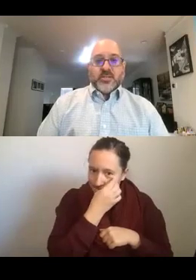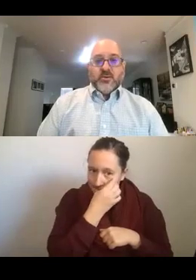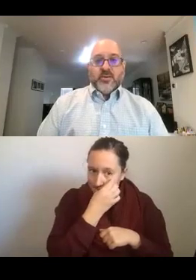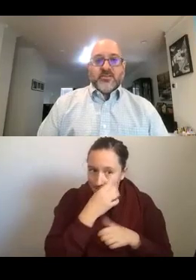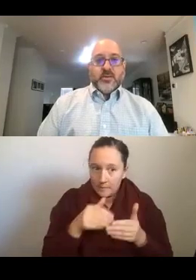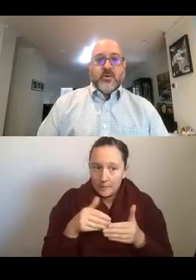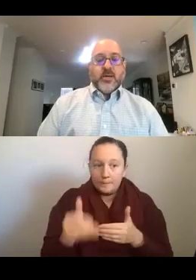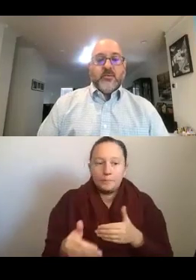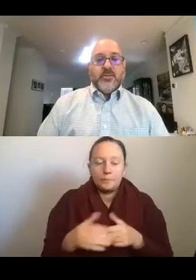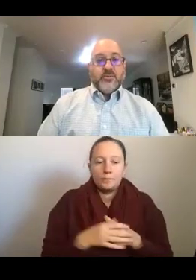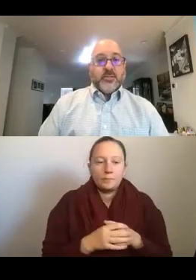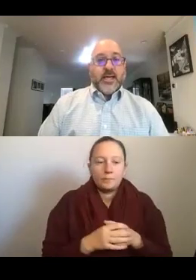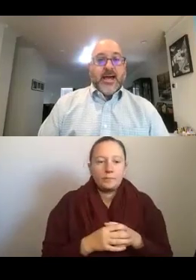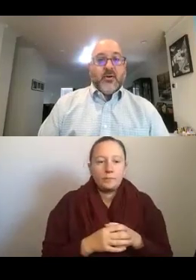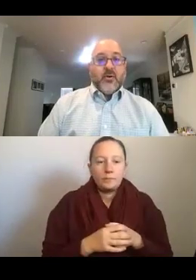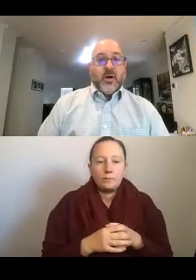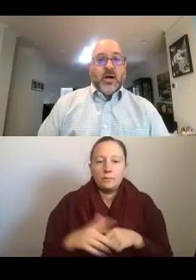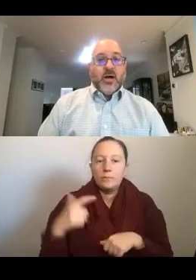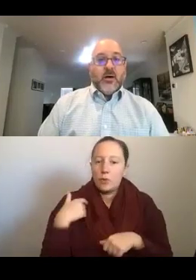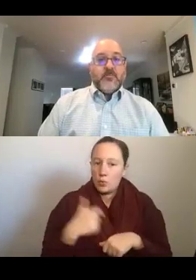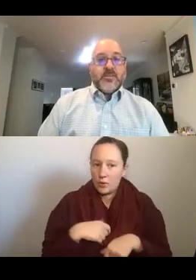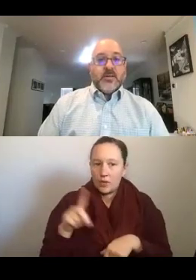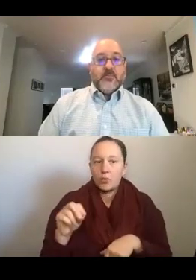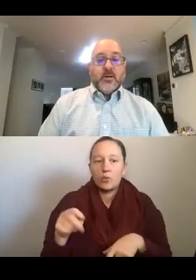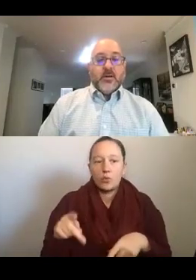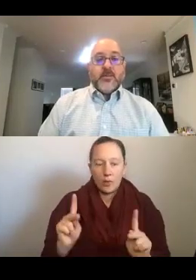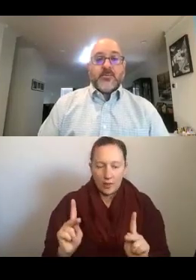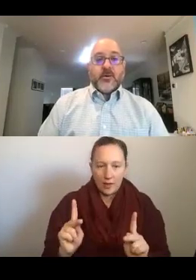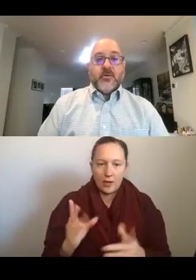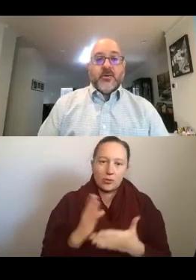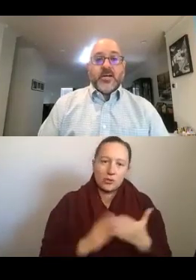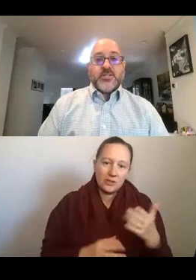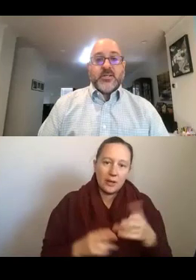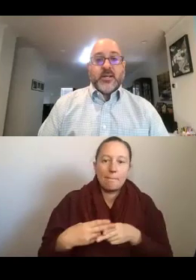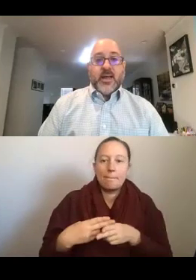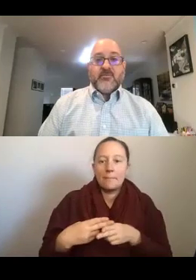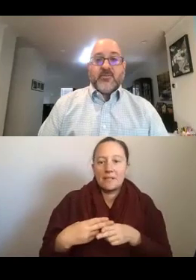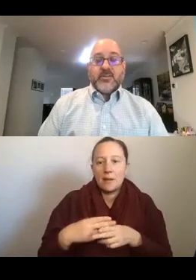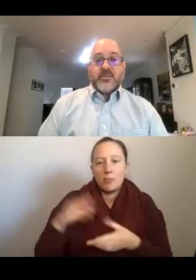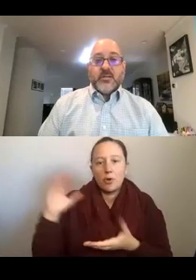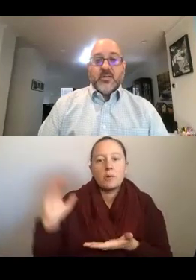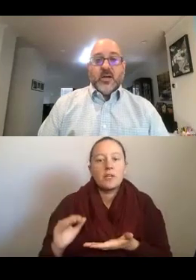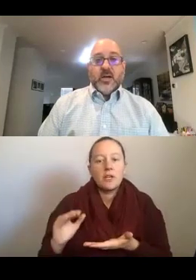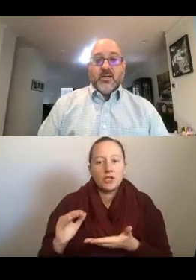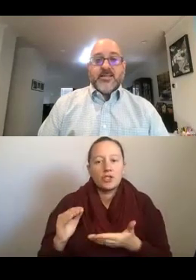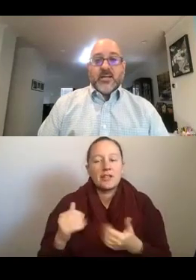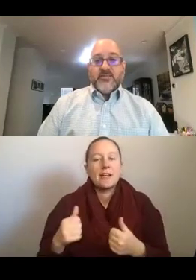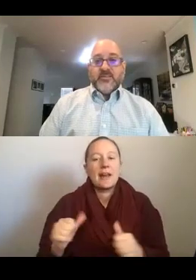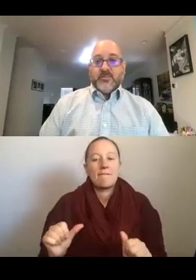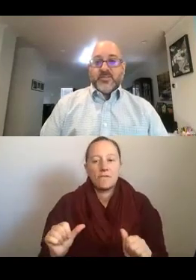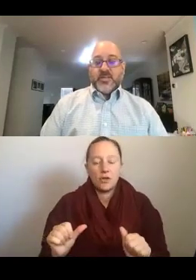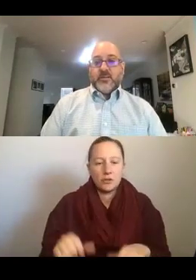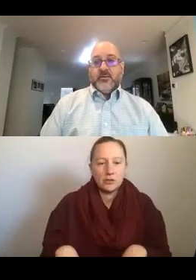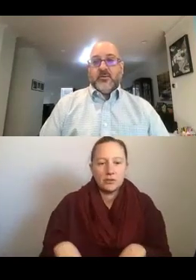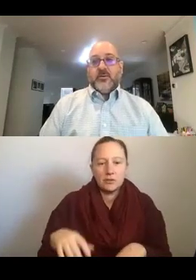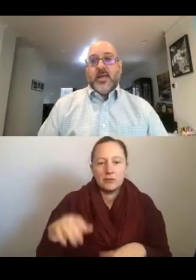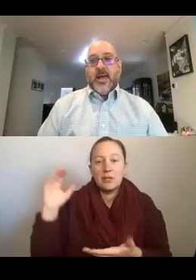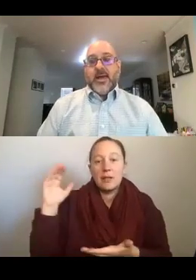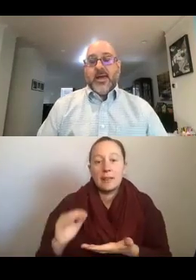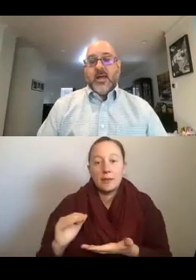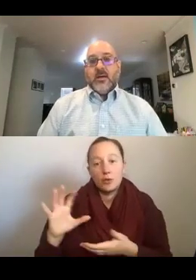So just go to this really quickly. We do allow some temporary reduction in efforts down to